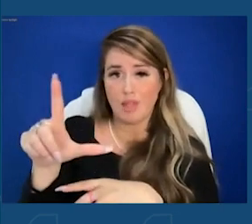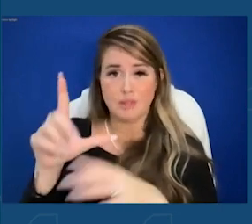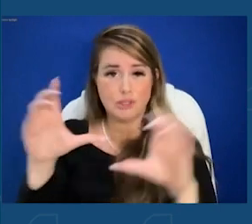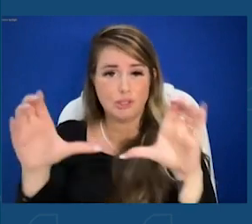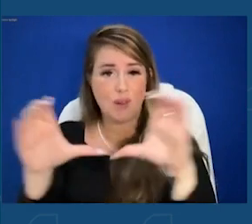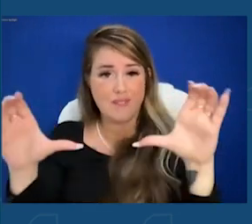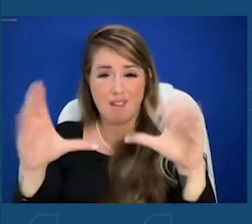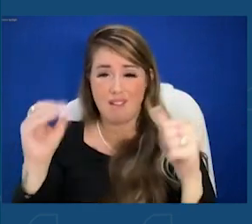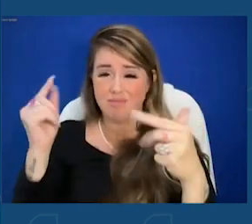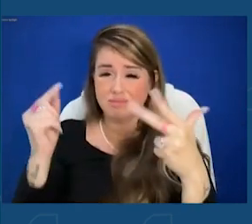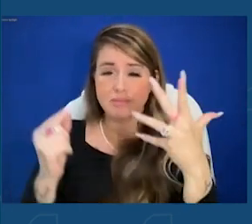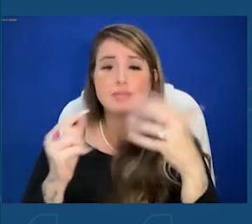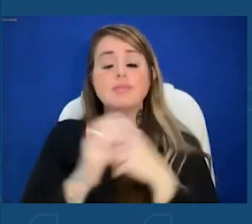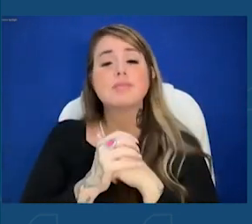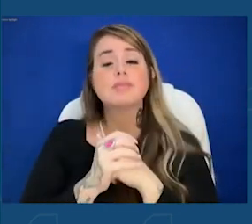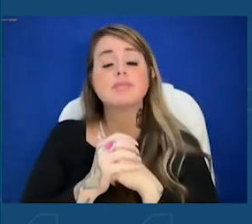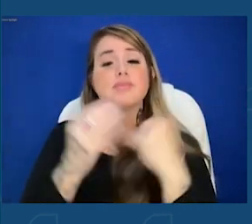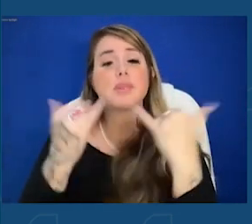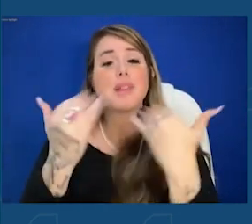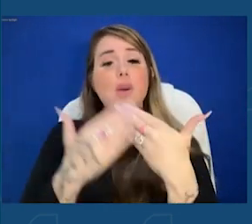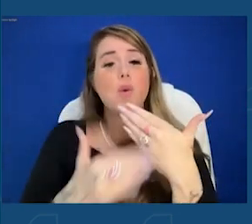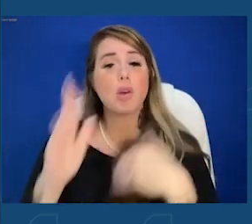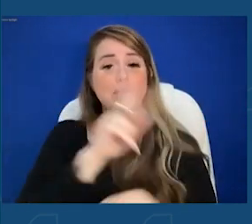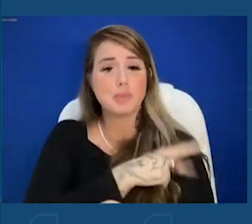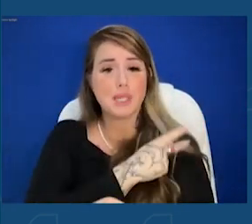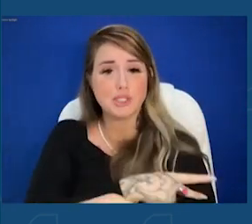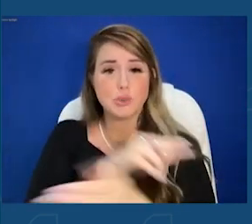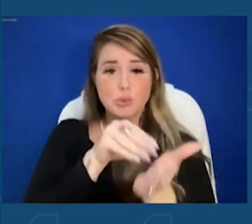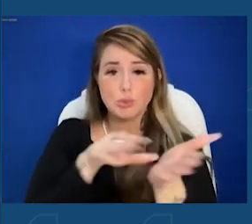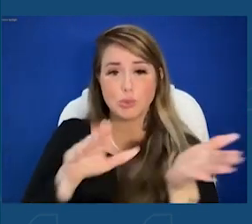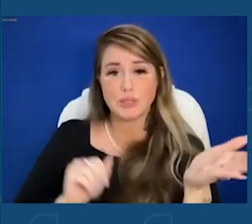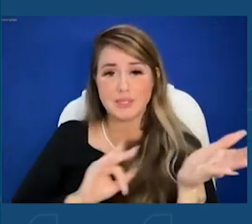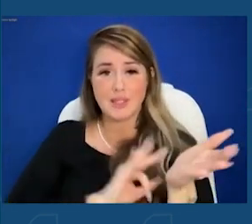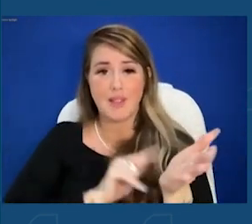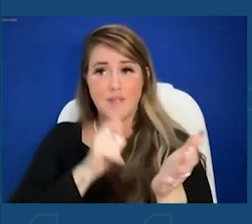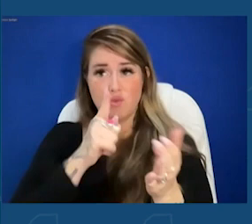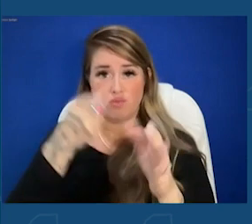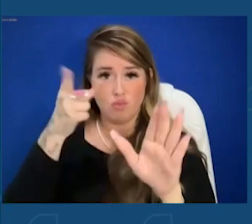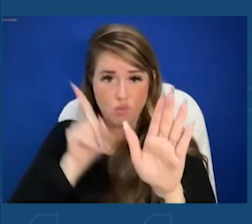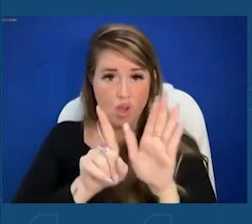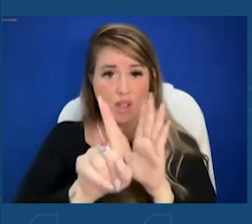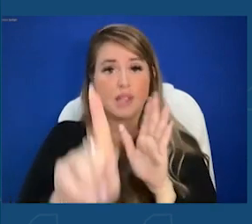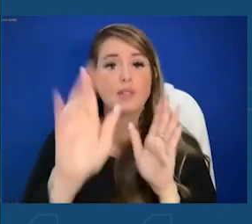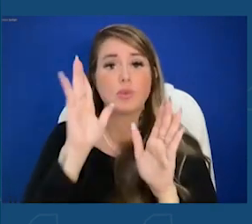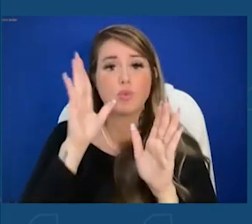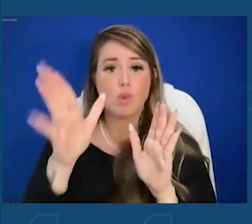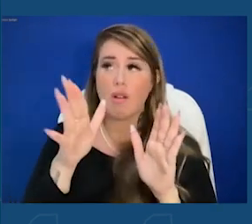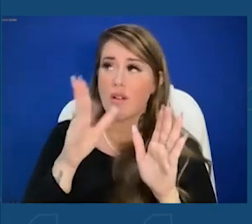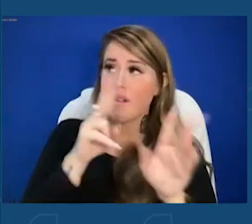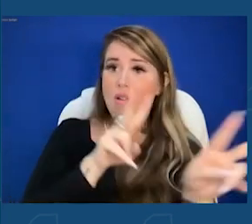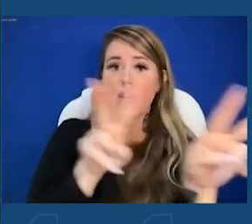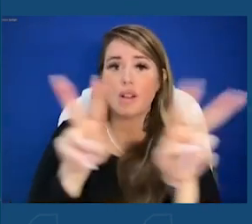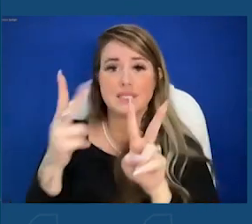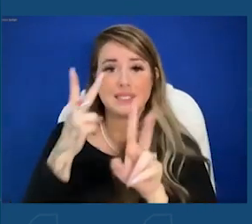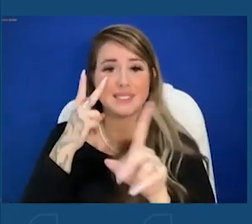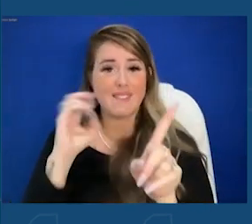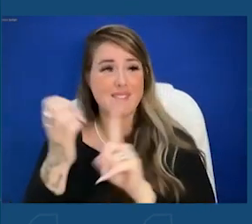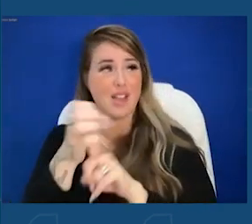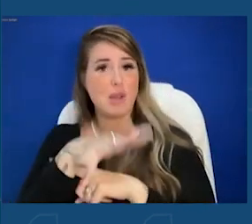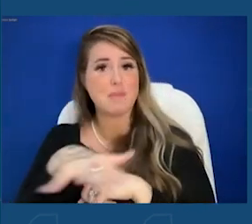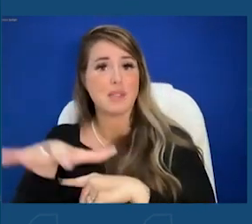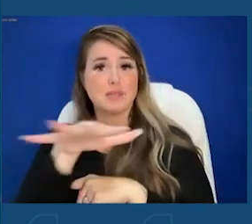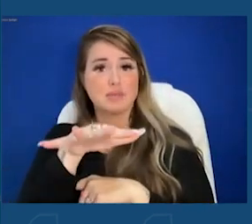on, patients, students, and staff who walk through its doors will be in an environment where the building itself